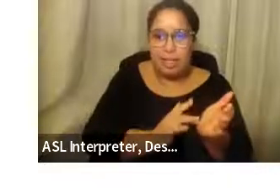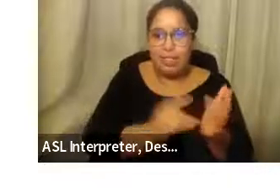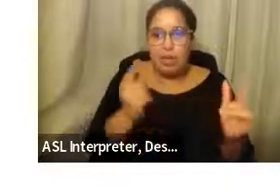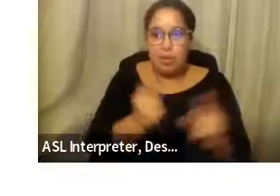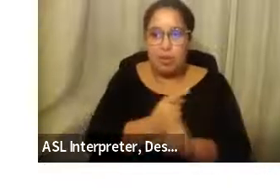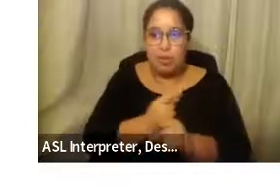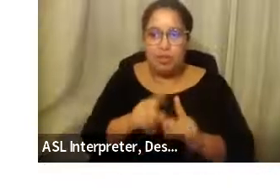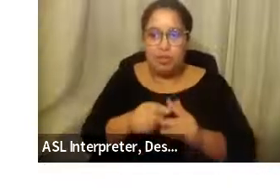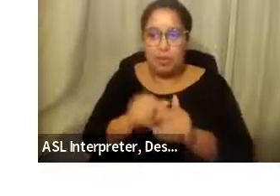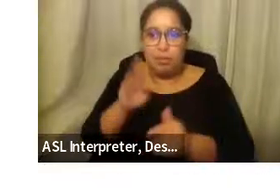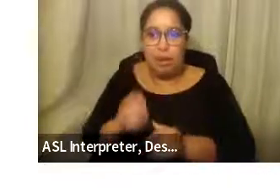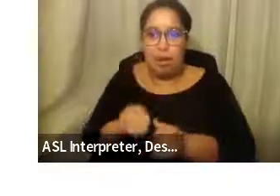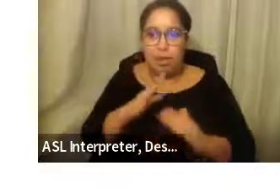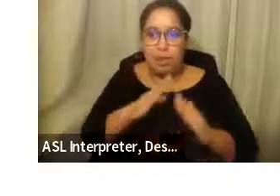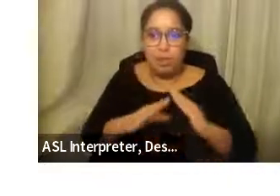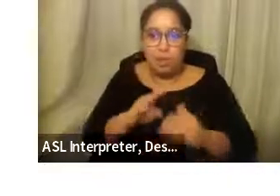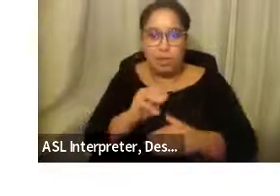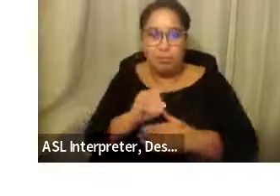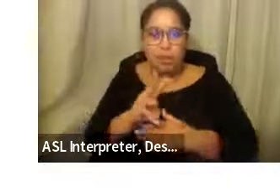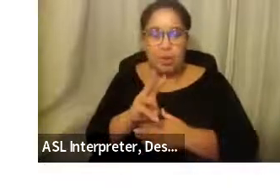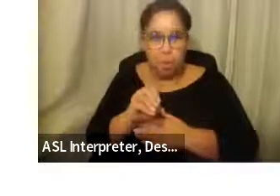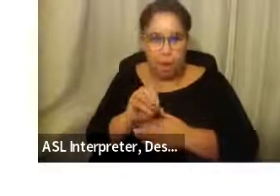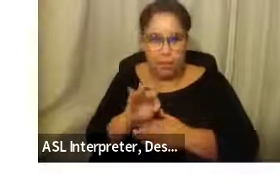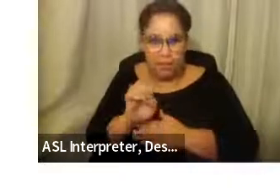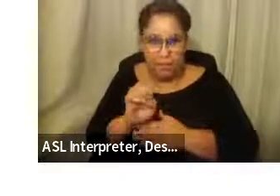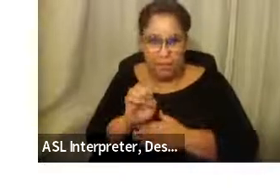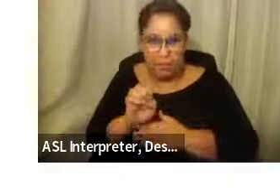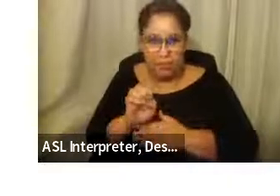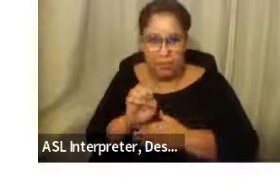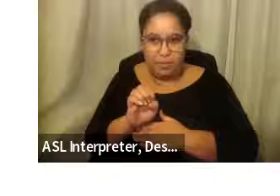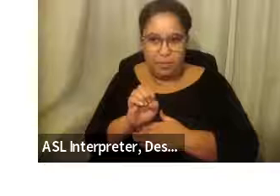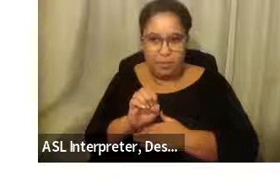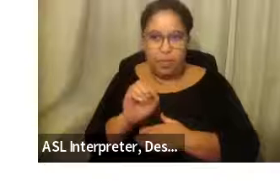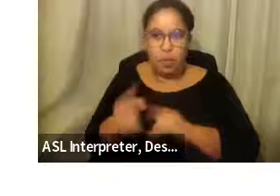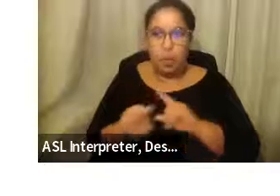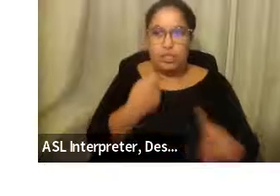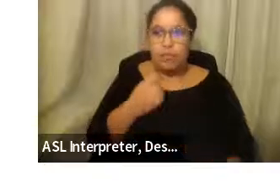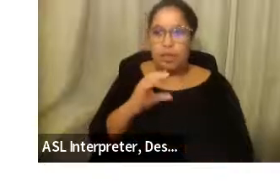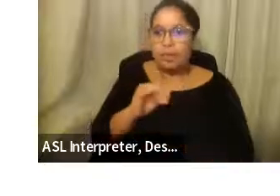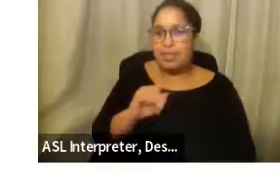care. What does that look like, and so forth, if that makes sense.